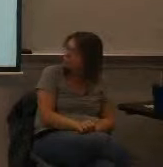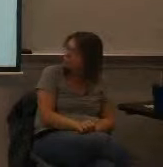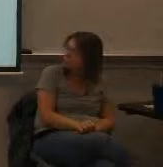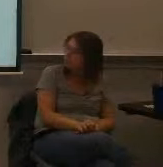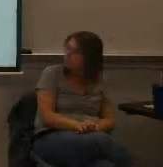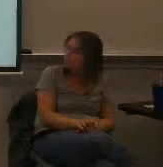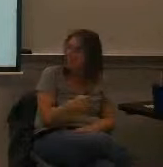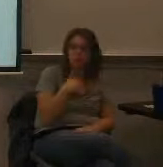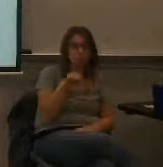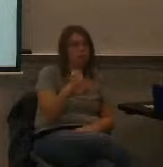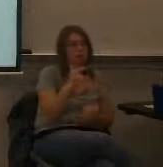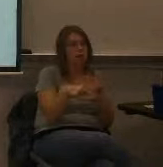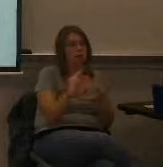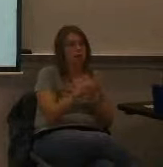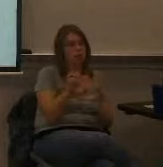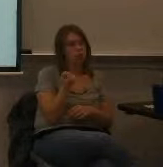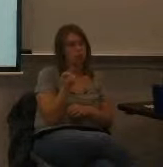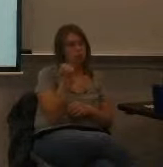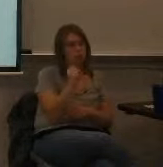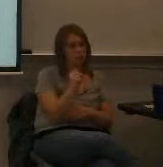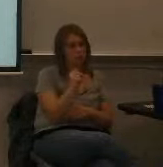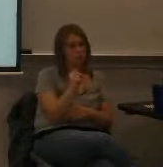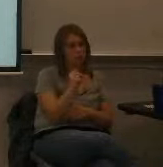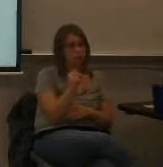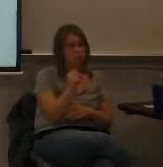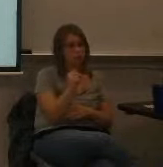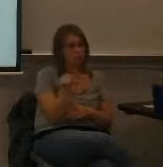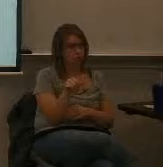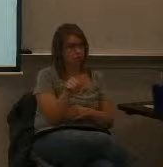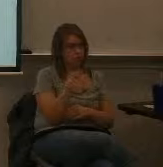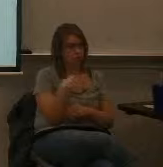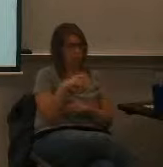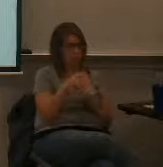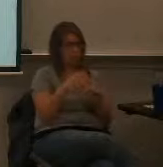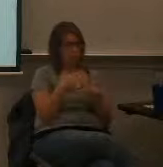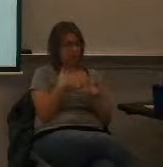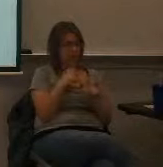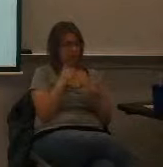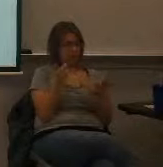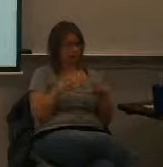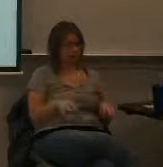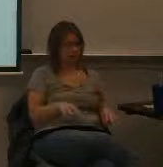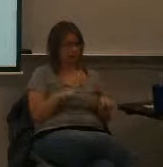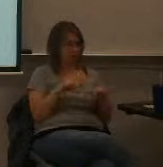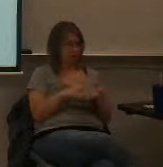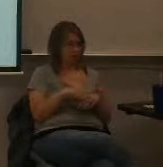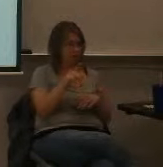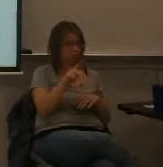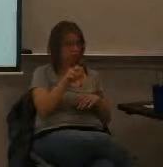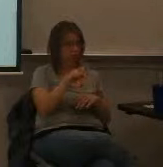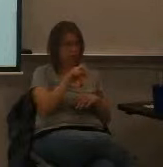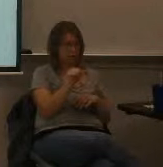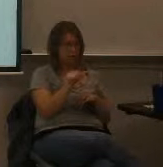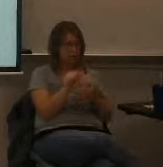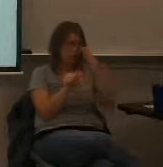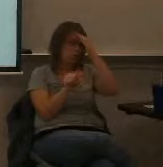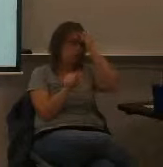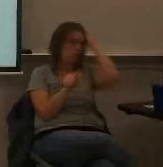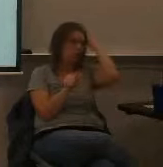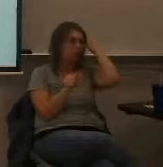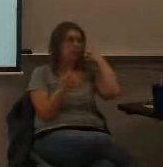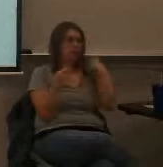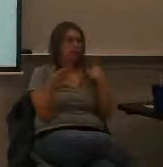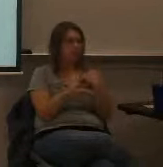There's other forms of resistance in addition to diapause. When we have the really big floods on Kanta, the